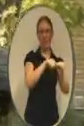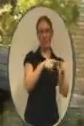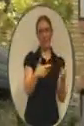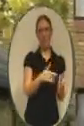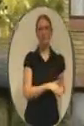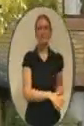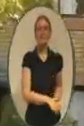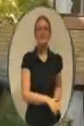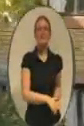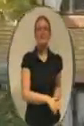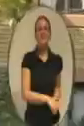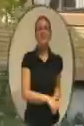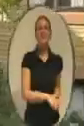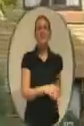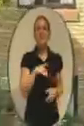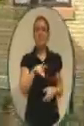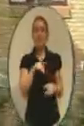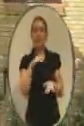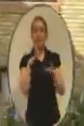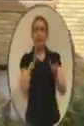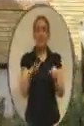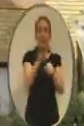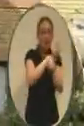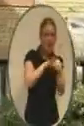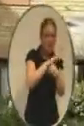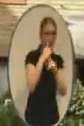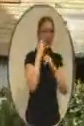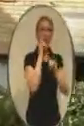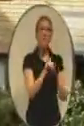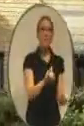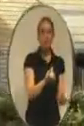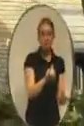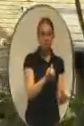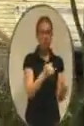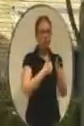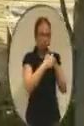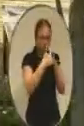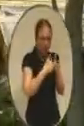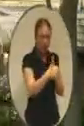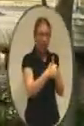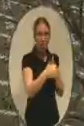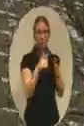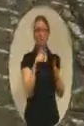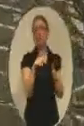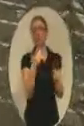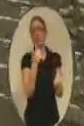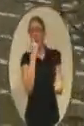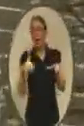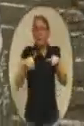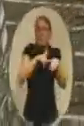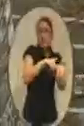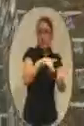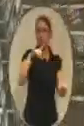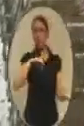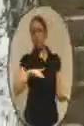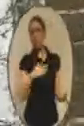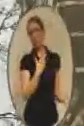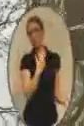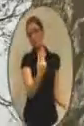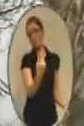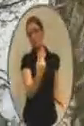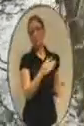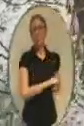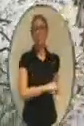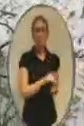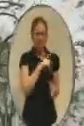We hold regular estate inspections which you are welcome to attend. During these inspections,